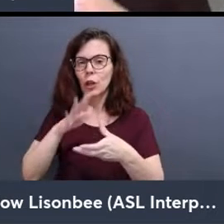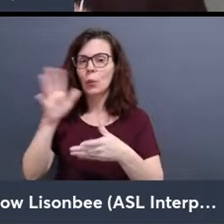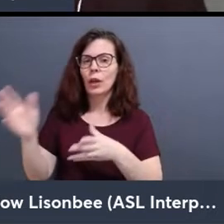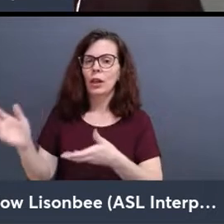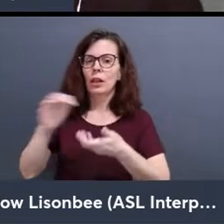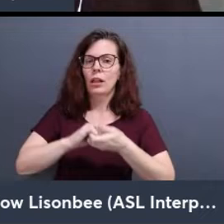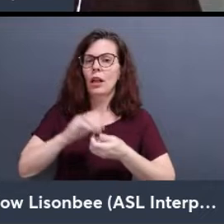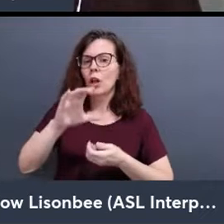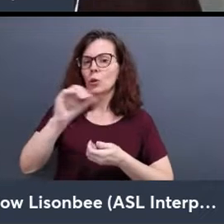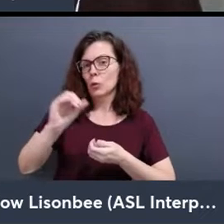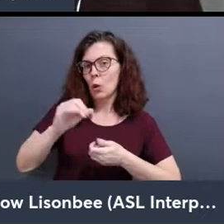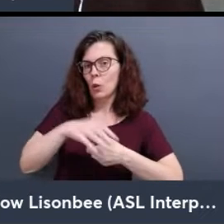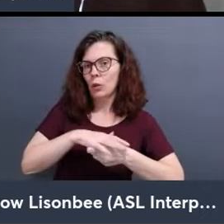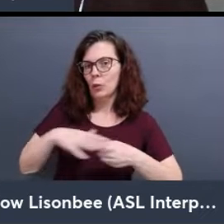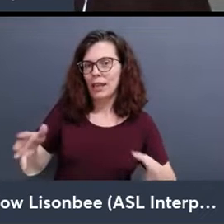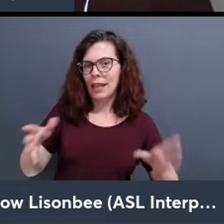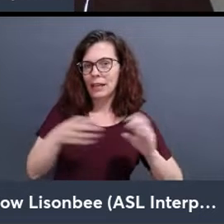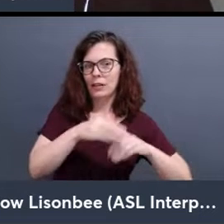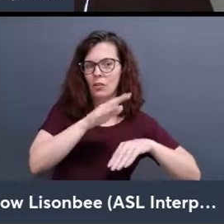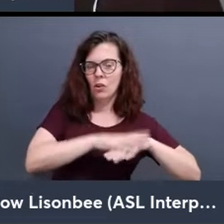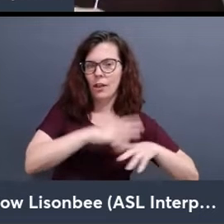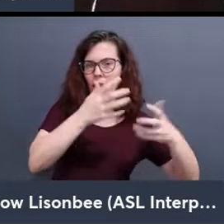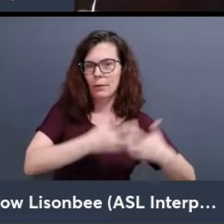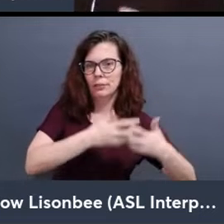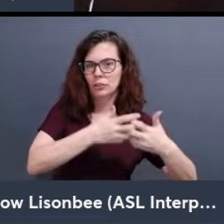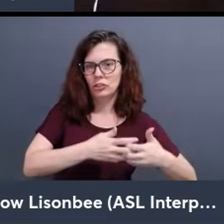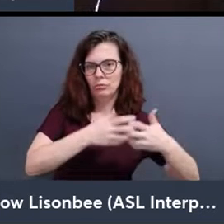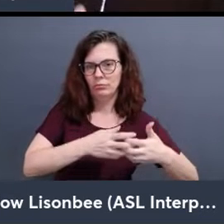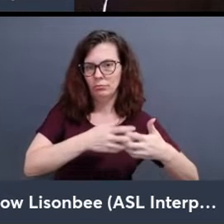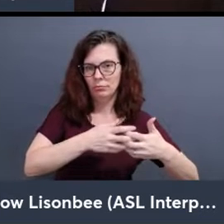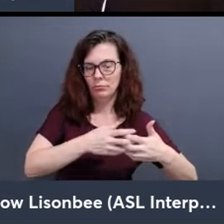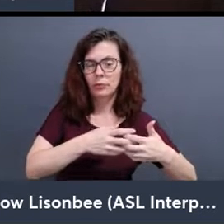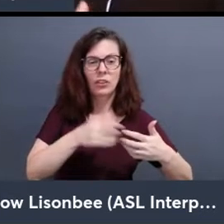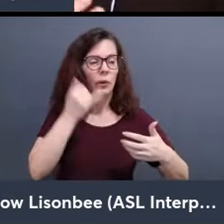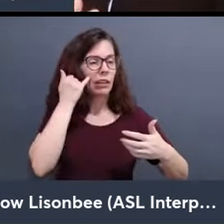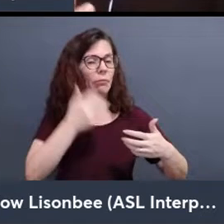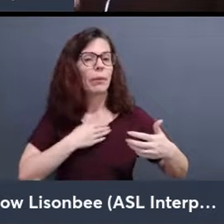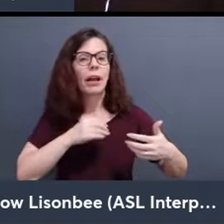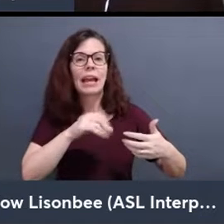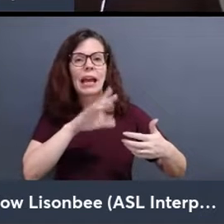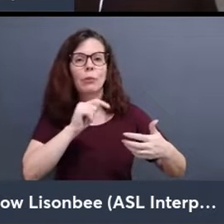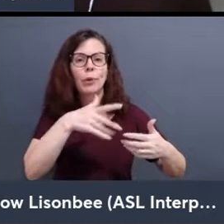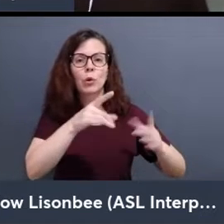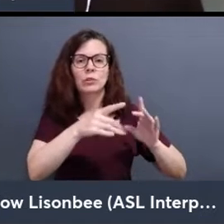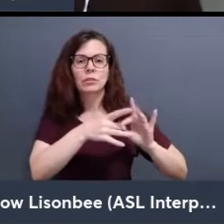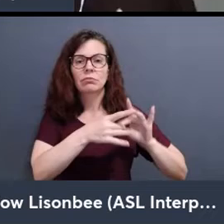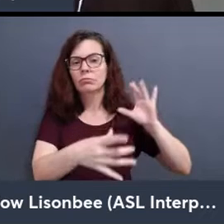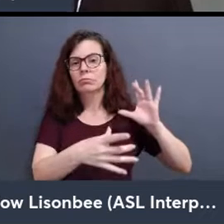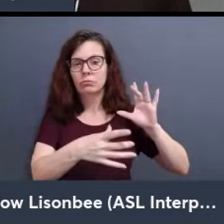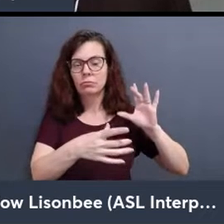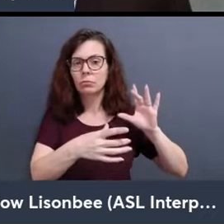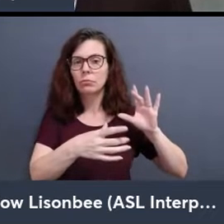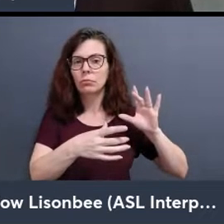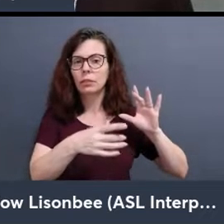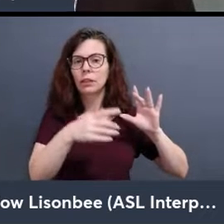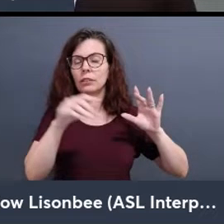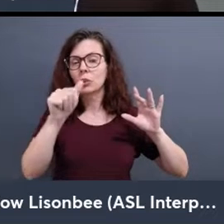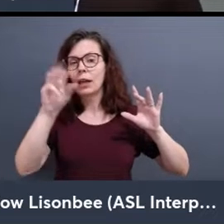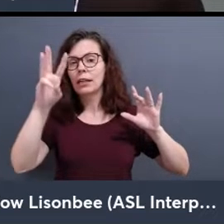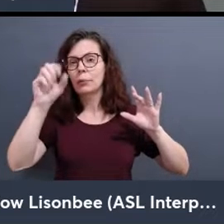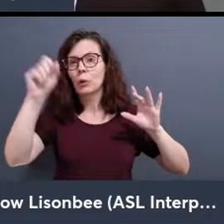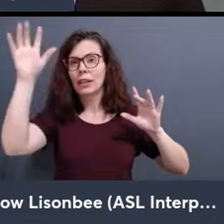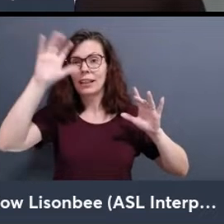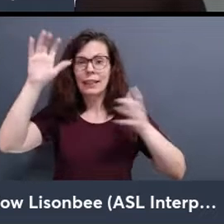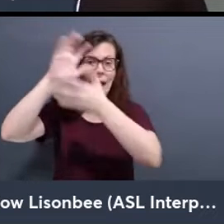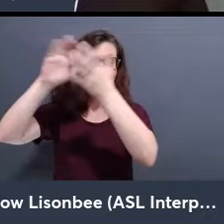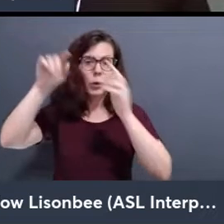co-located on that Outpost machine. And so even if my Outpost loses connectivity back to the AWS cloud,